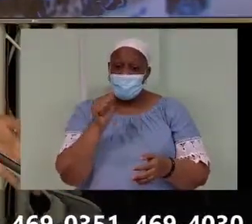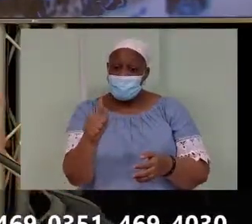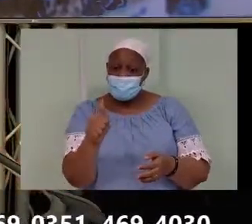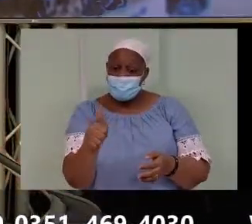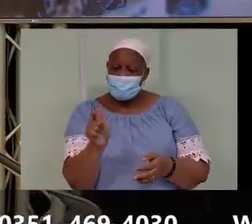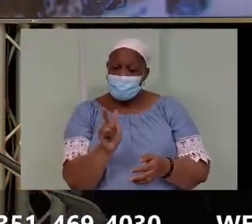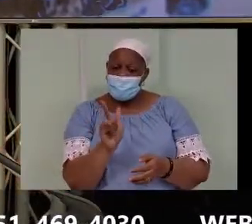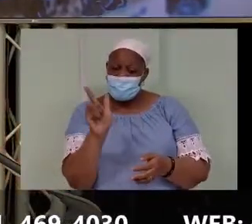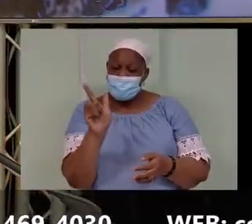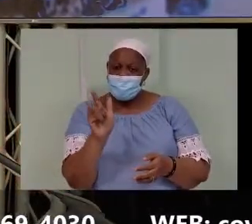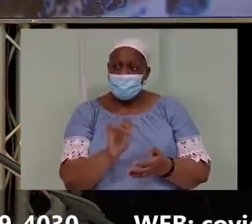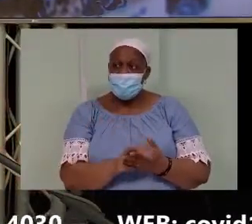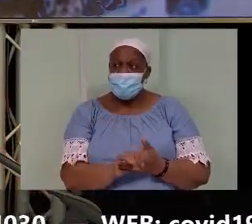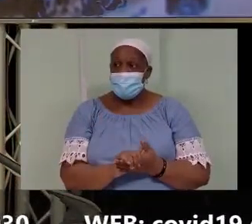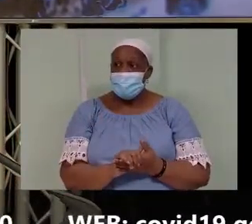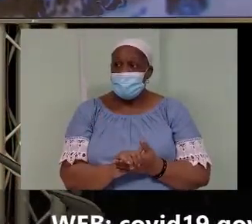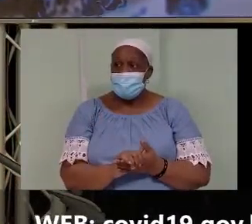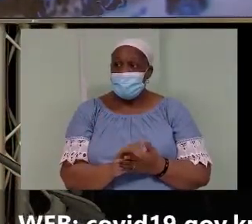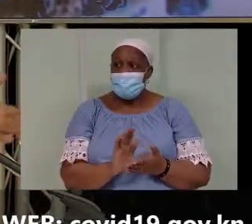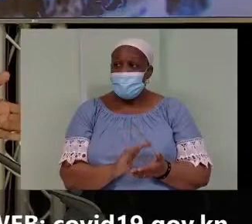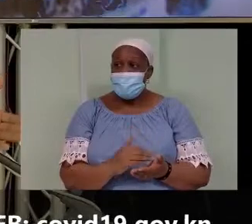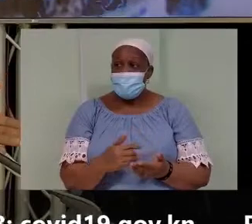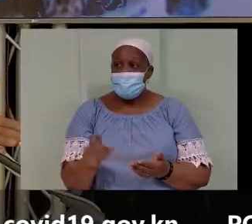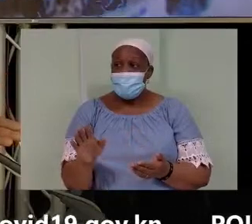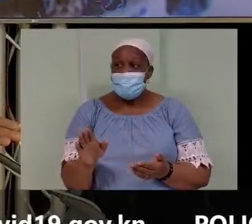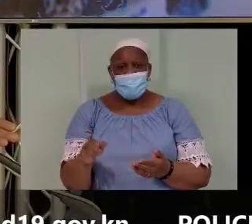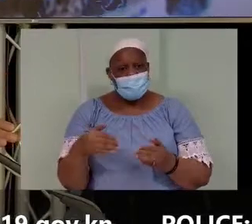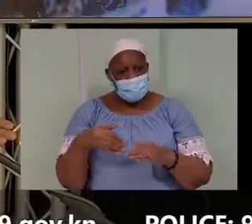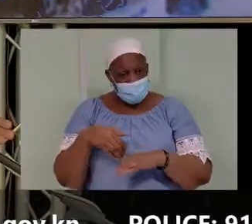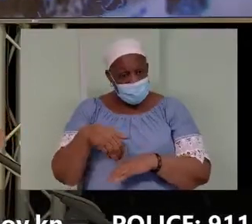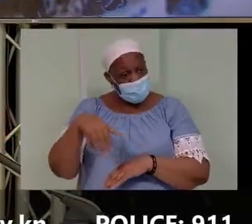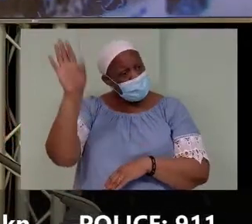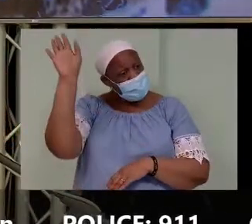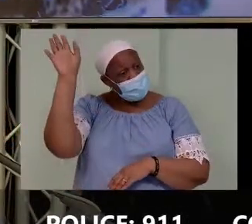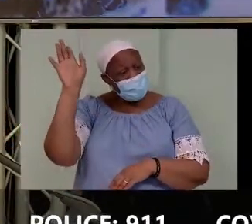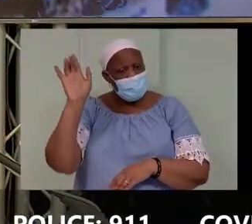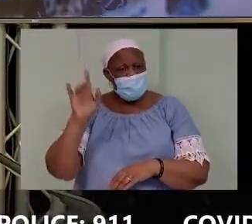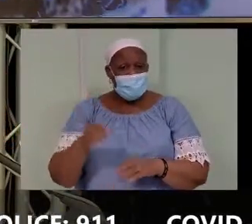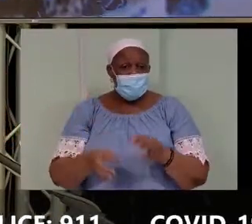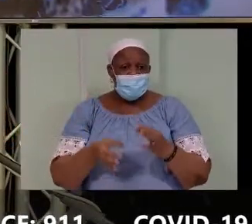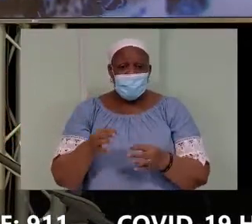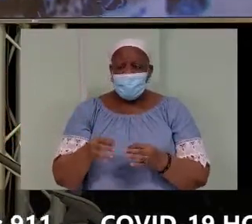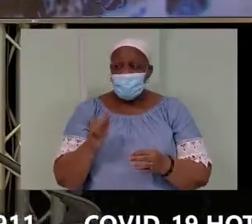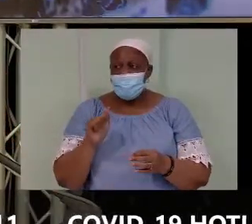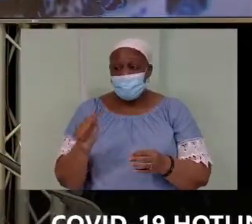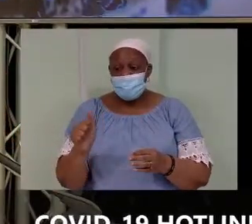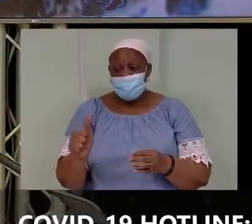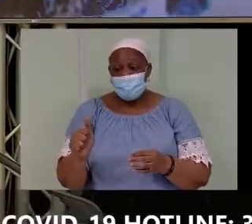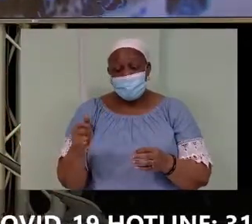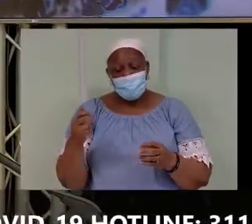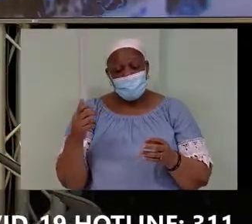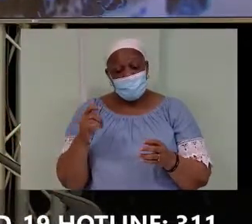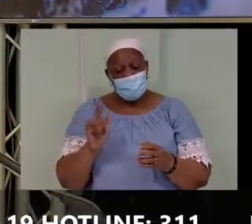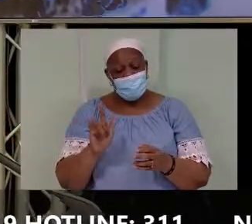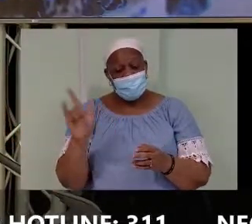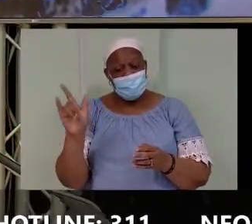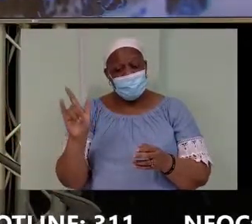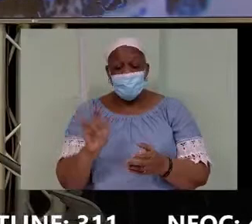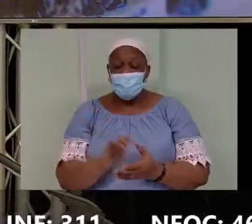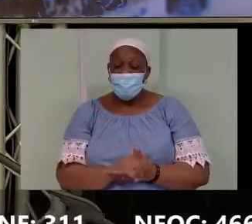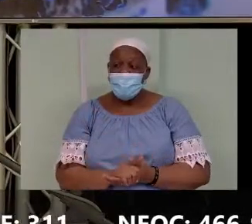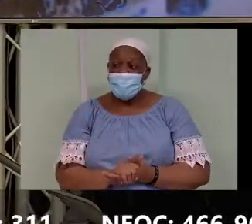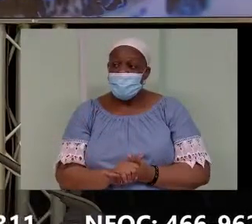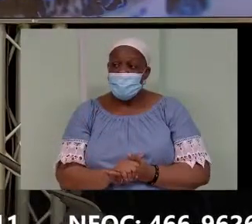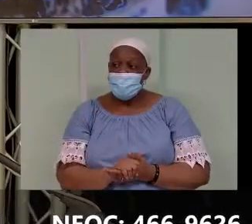want to leave before the 14 days are over, you're free to leave. I don't think anyone will stop you from leaving. And so it all depends on how much you're willing